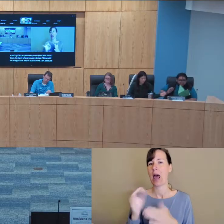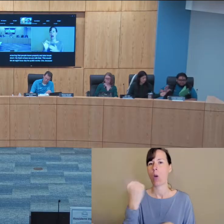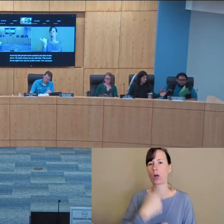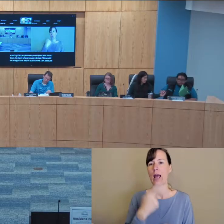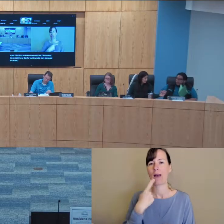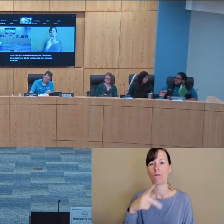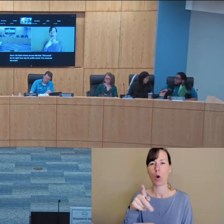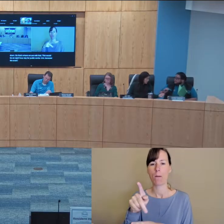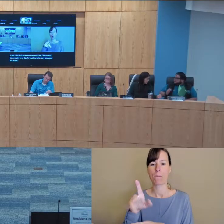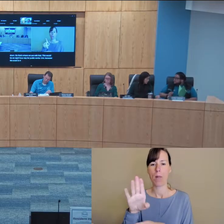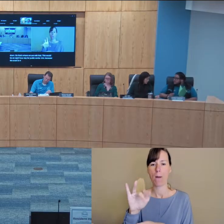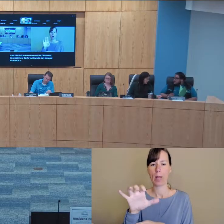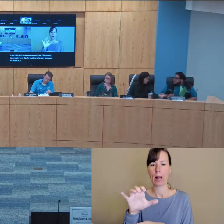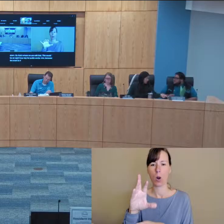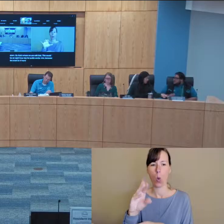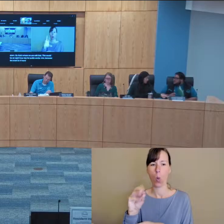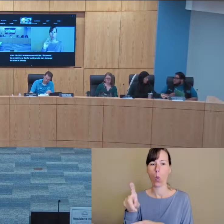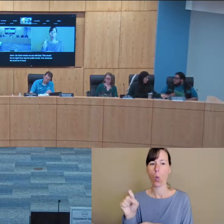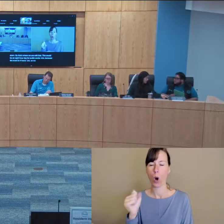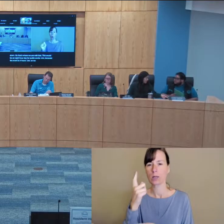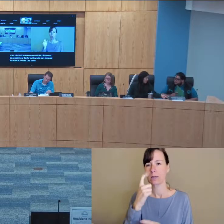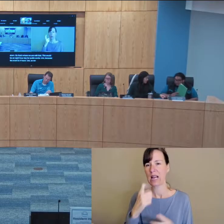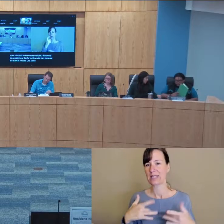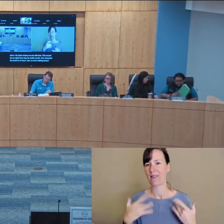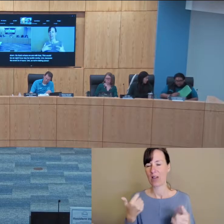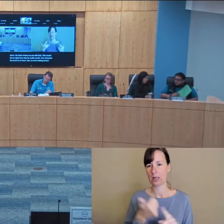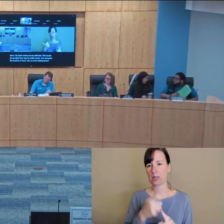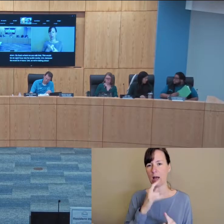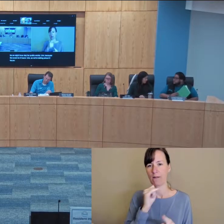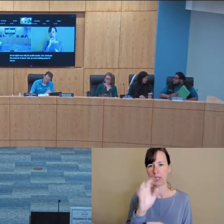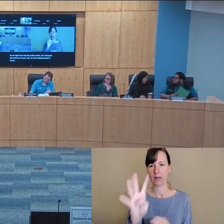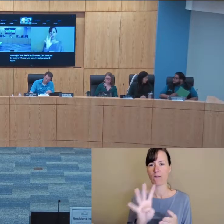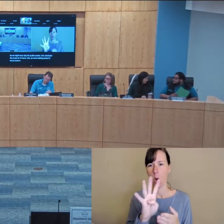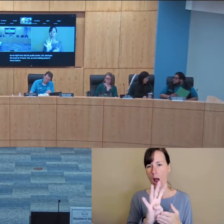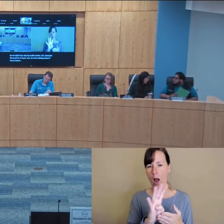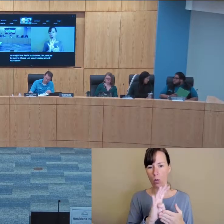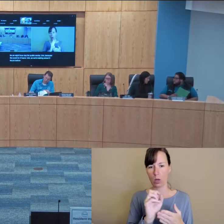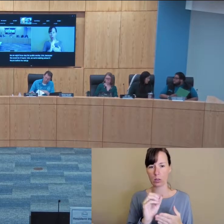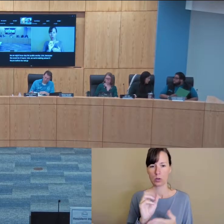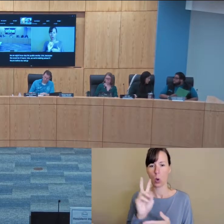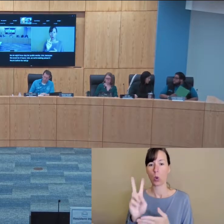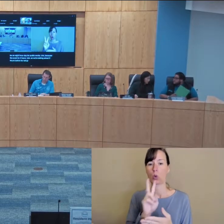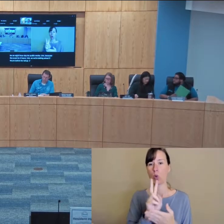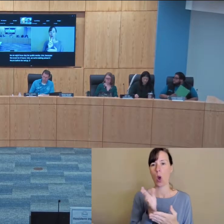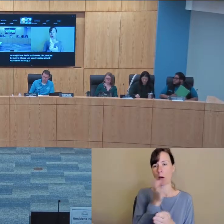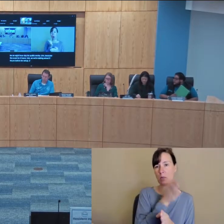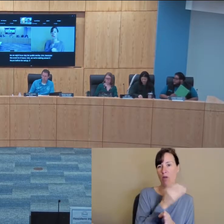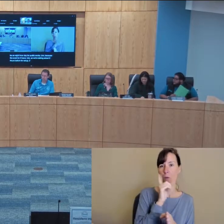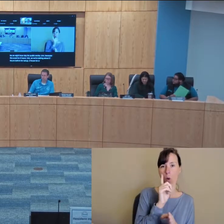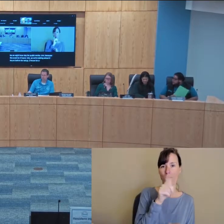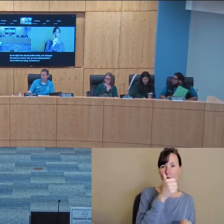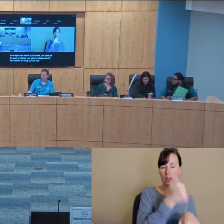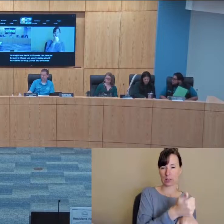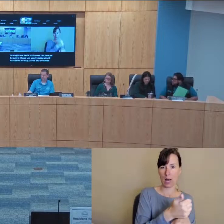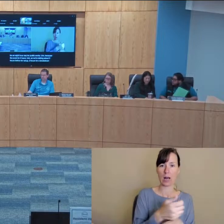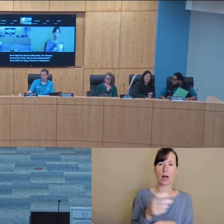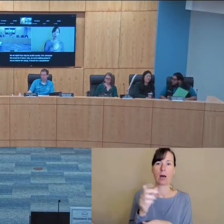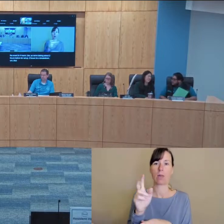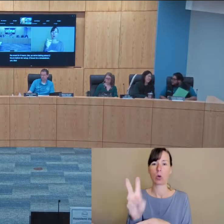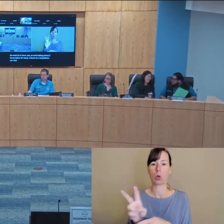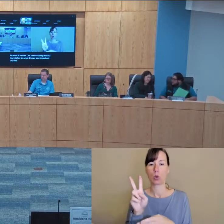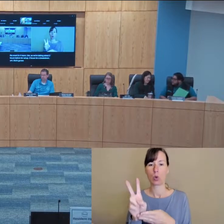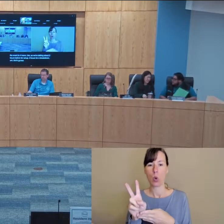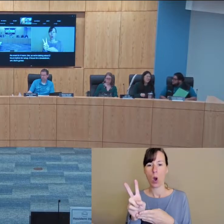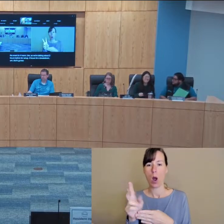4 hours. So we're talking about 2 hours before for setup, 2 hours for a breakdown. That's going to